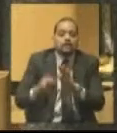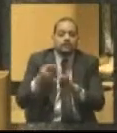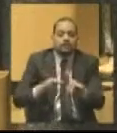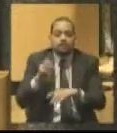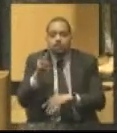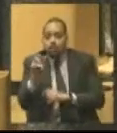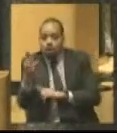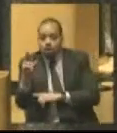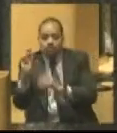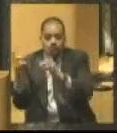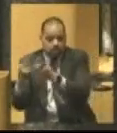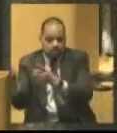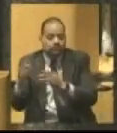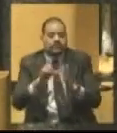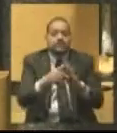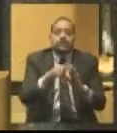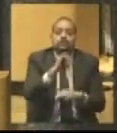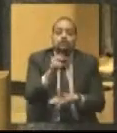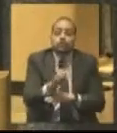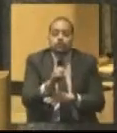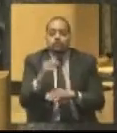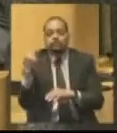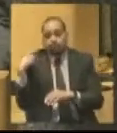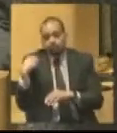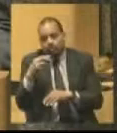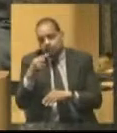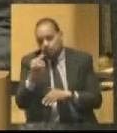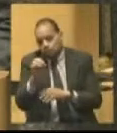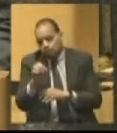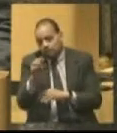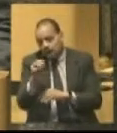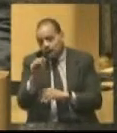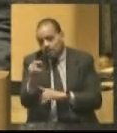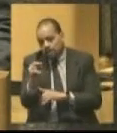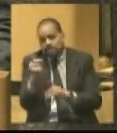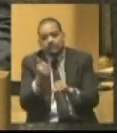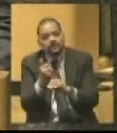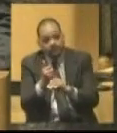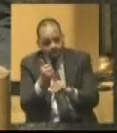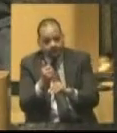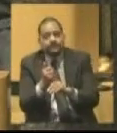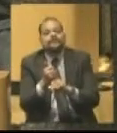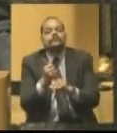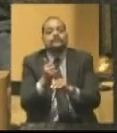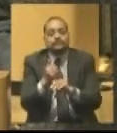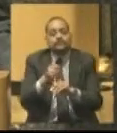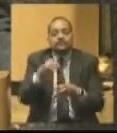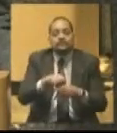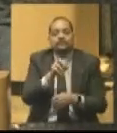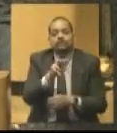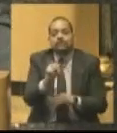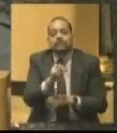June, when General George McClellan led his immense Army of the Potomac up the peninsula headed toward Richmond, he followed the same